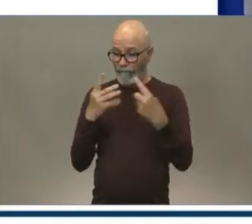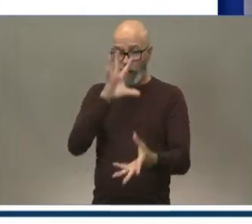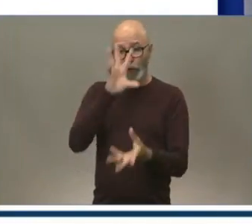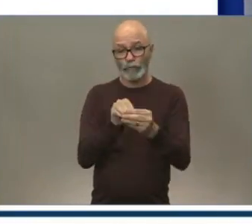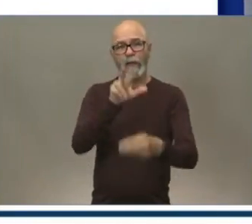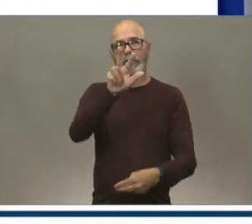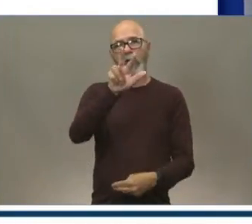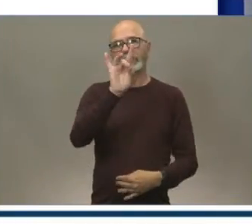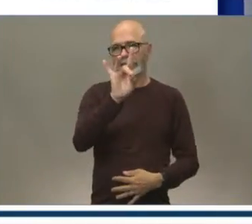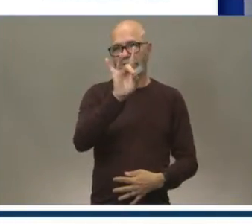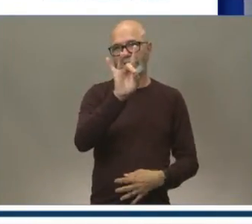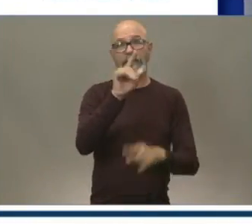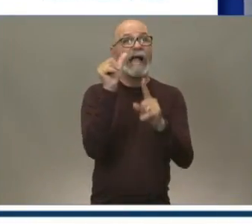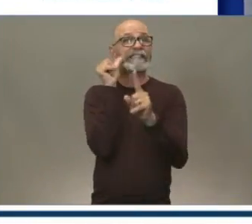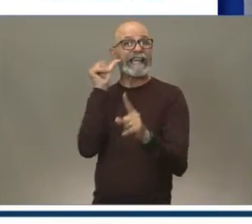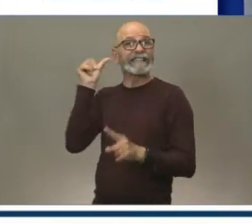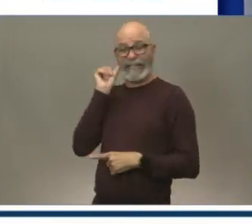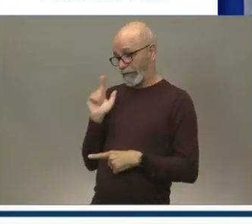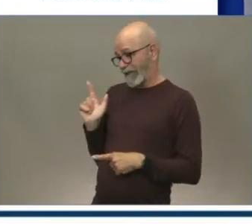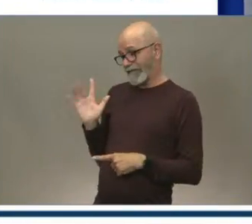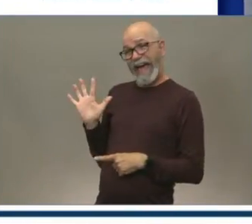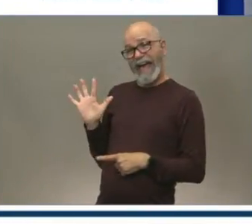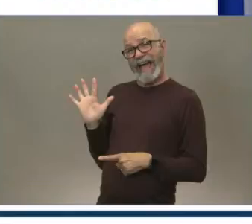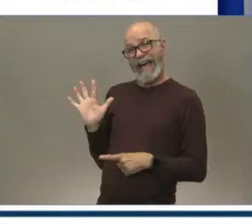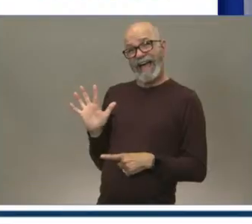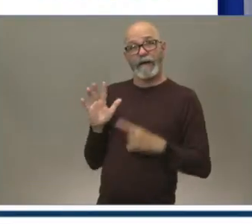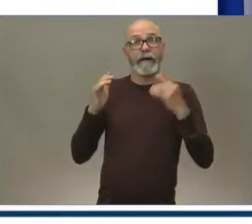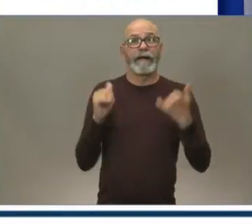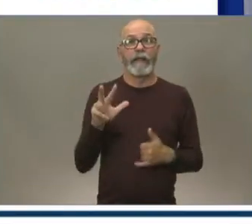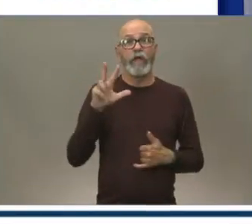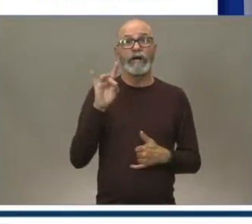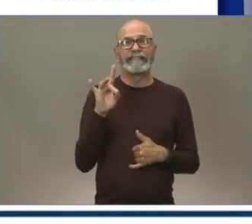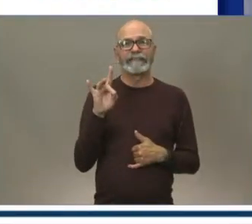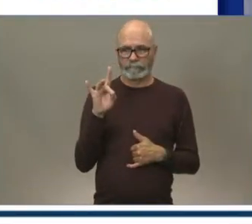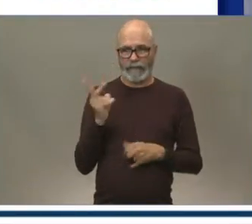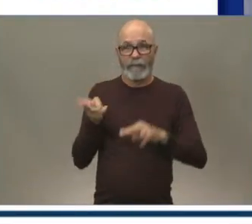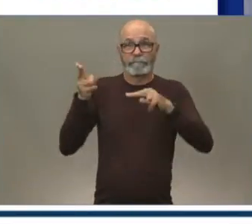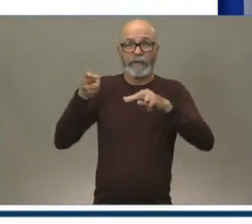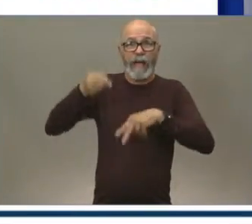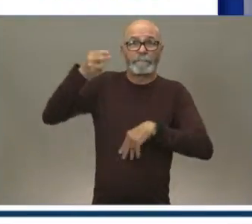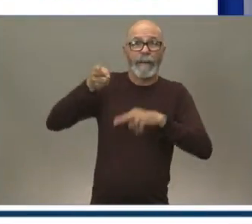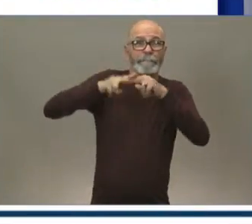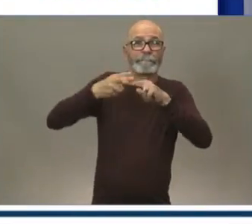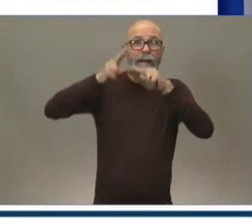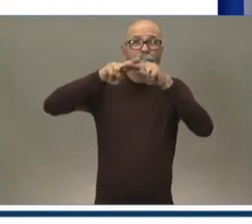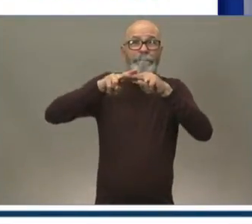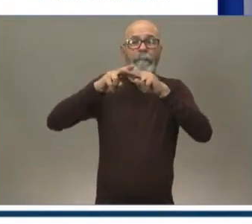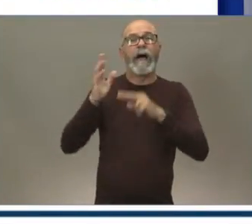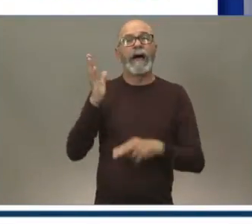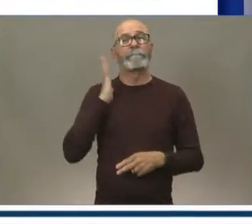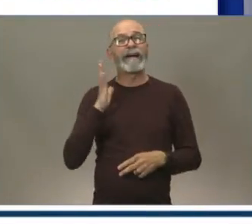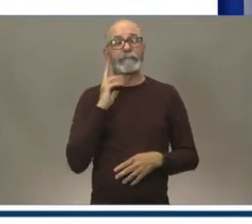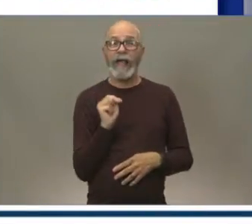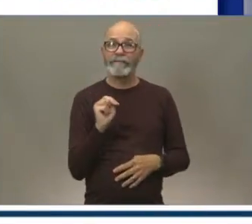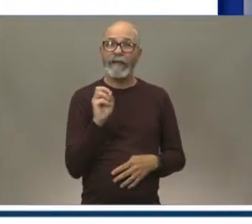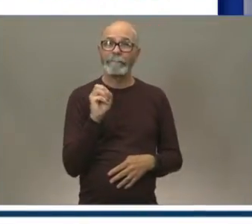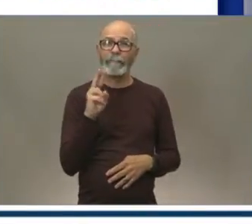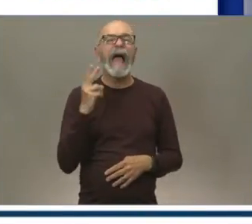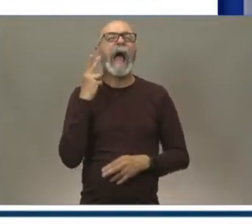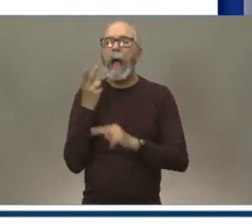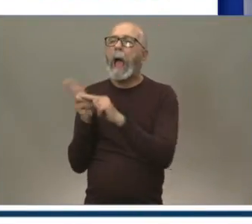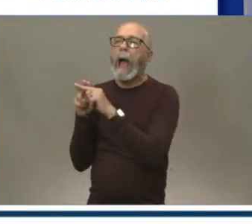yesterday. Case numbers haven't been this high since we put restrictions in place in November during the second wave. There